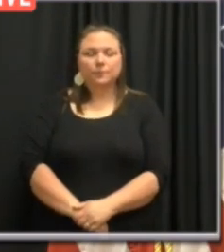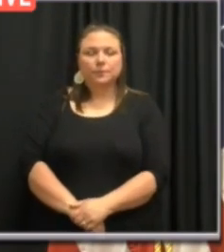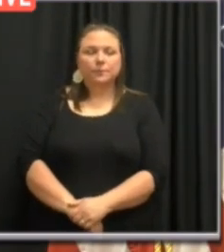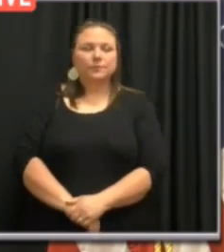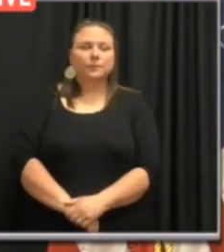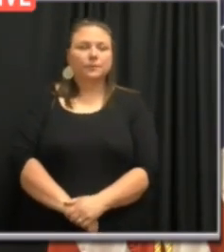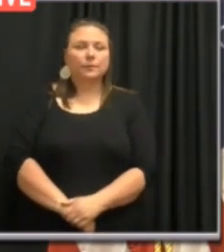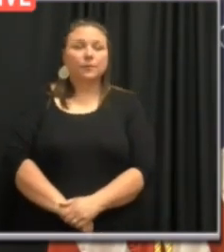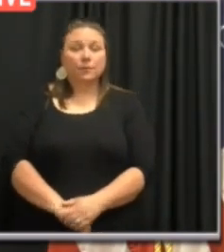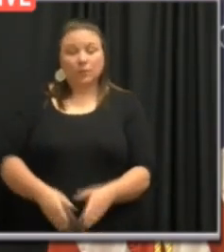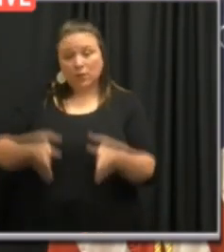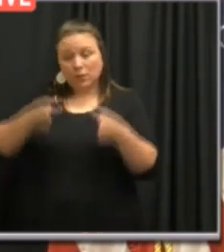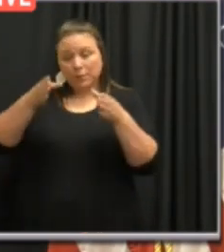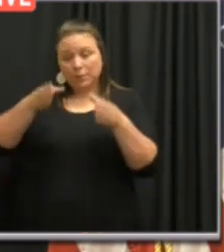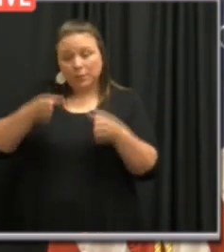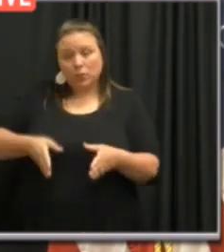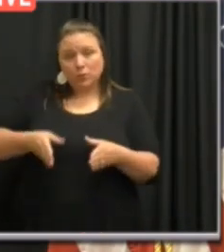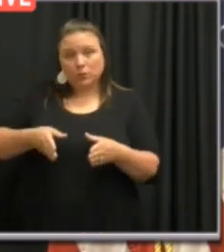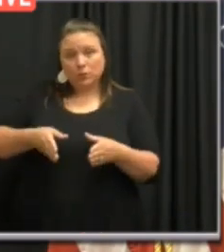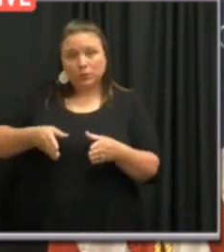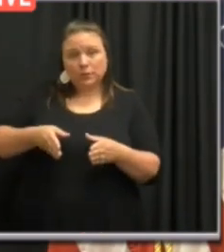The individual that was